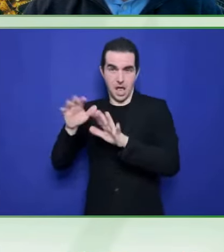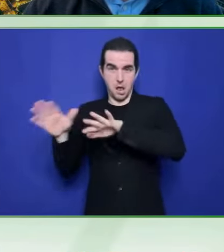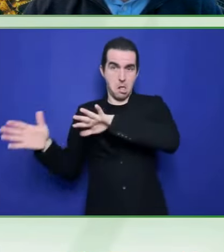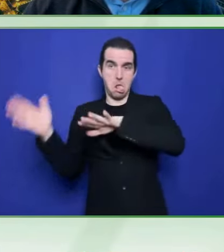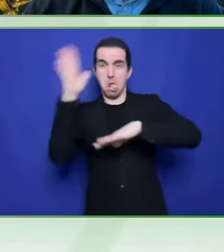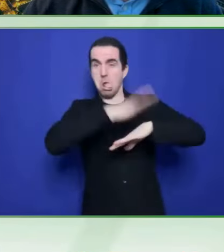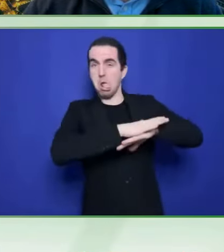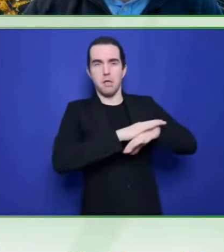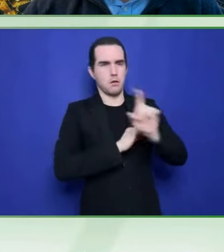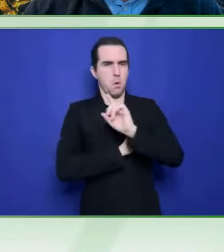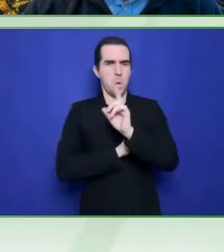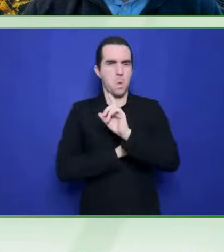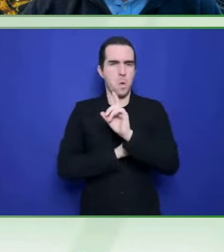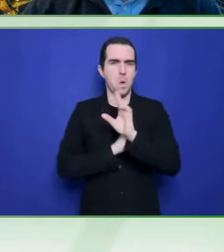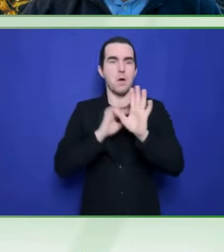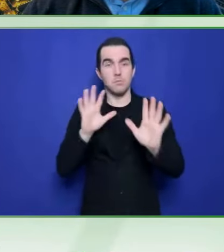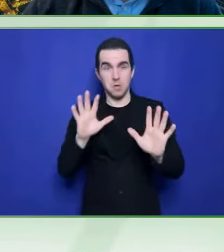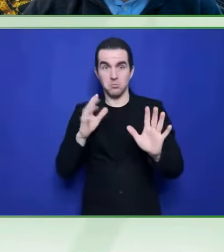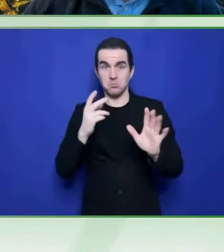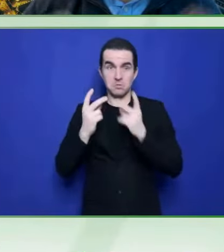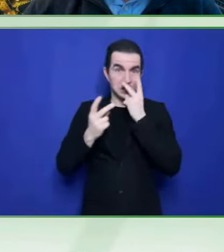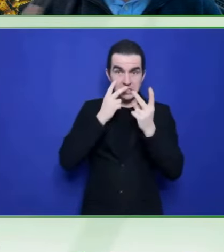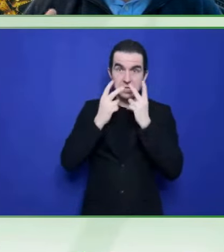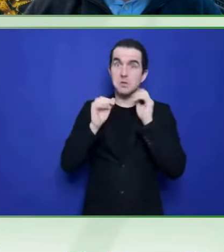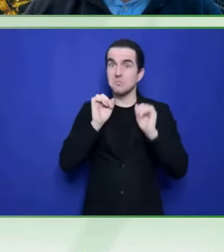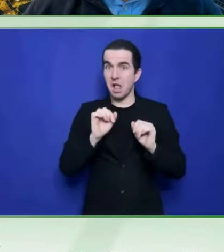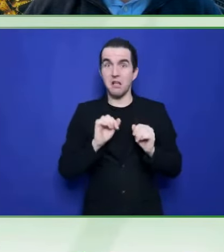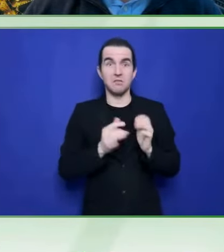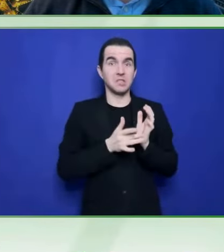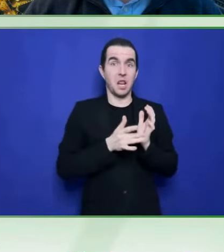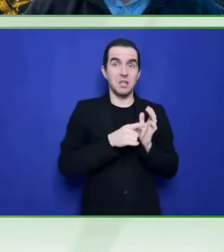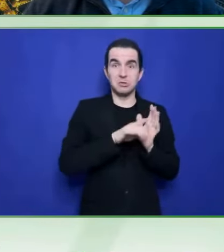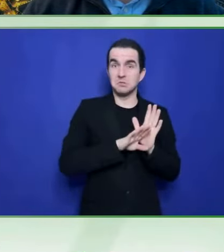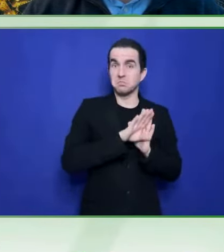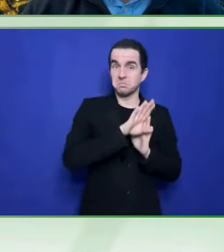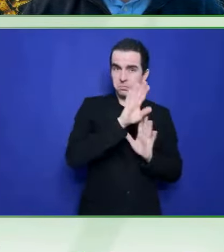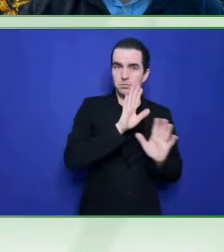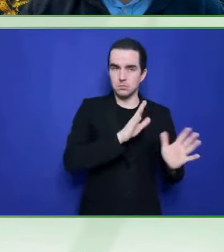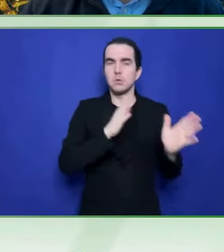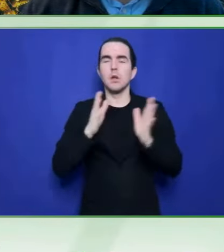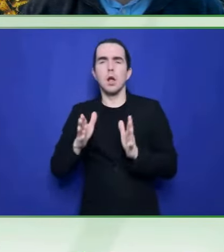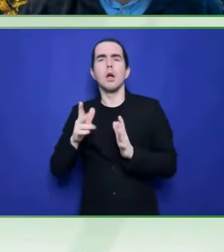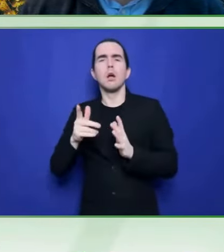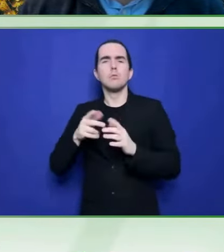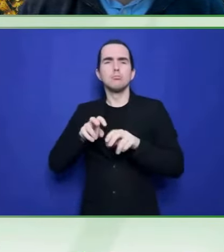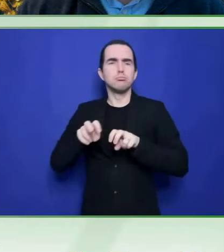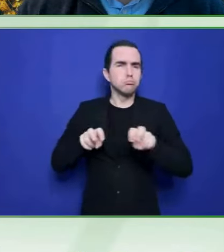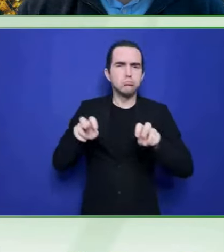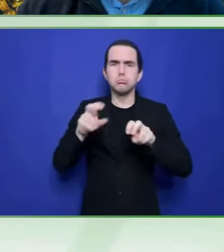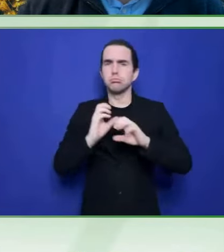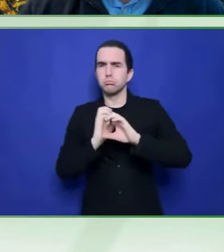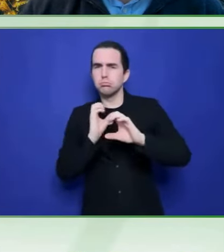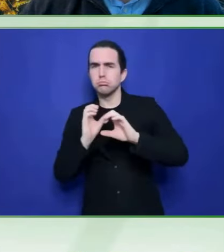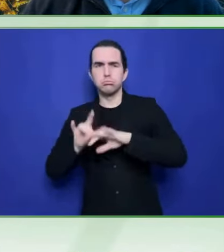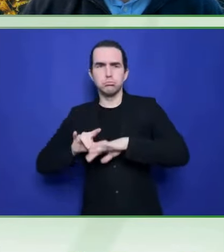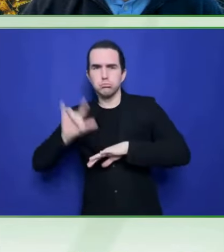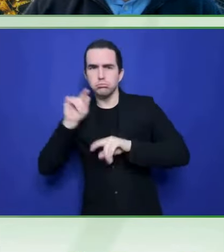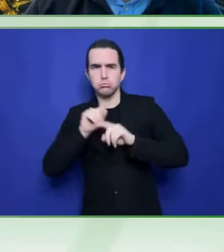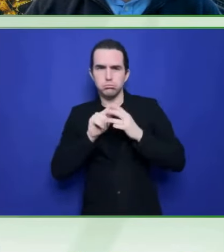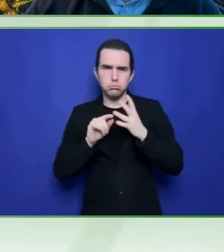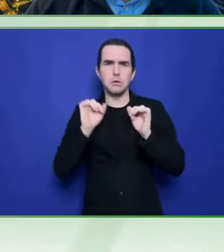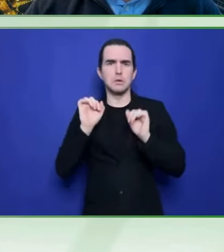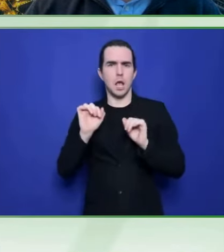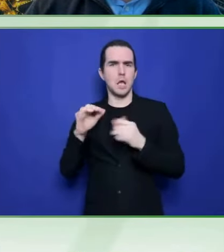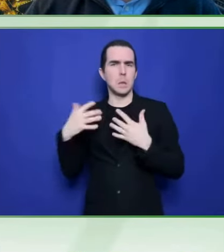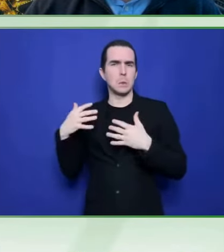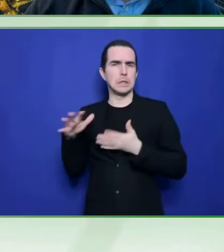organizations I talk with, accessibility means just the provision of that data. But I'm pleased to say in my role that we're seeing a